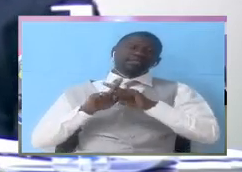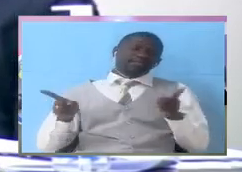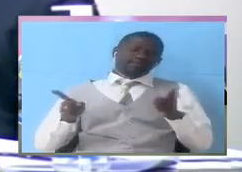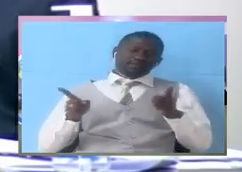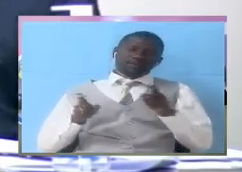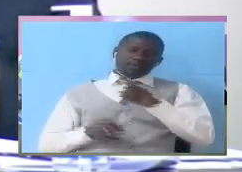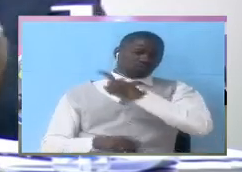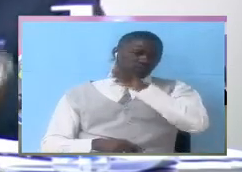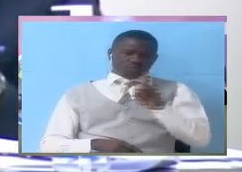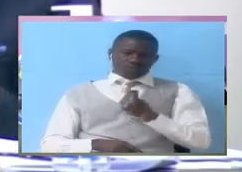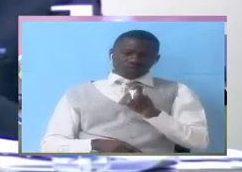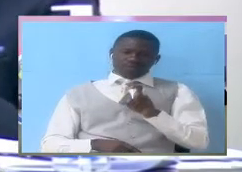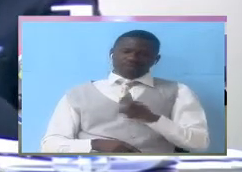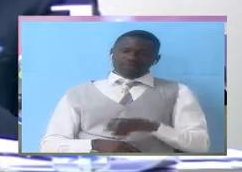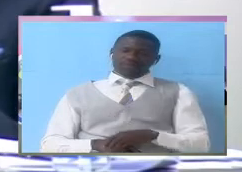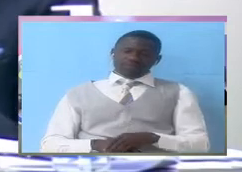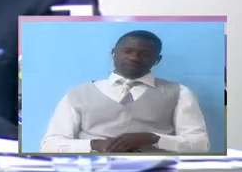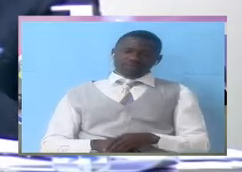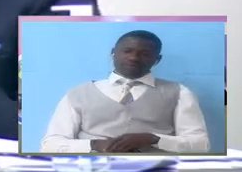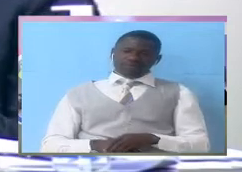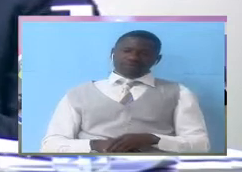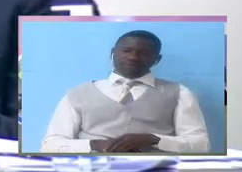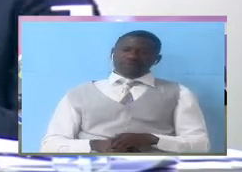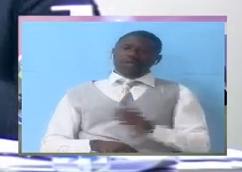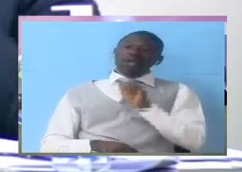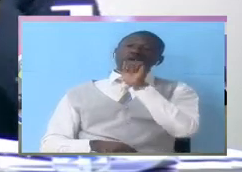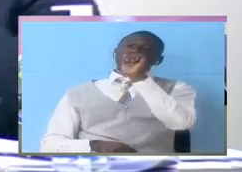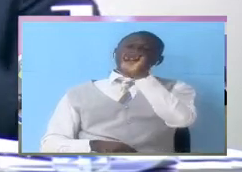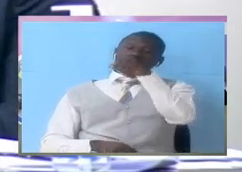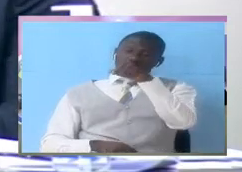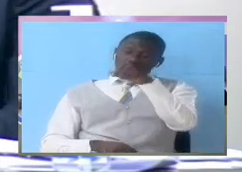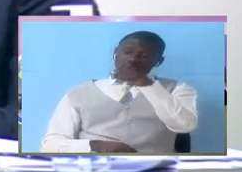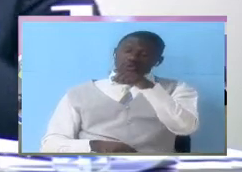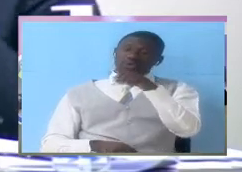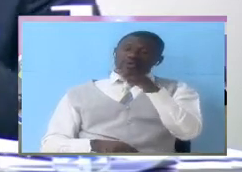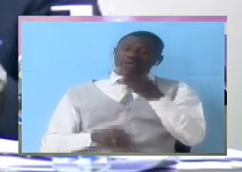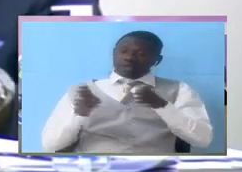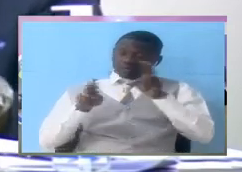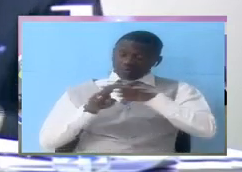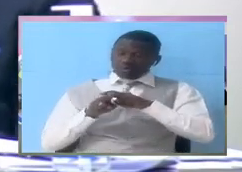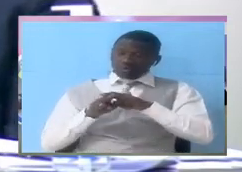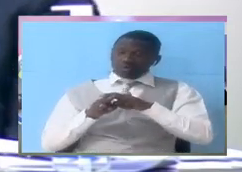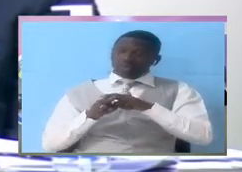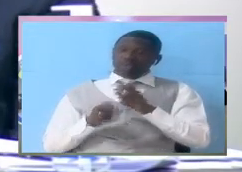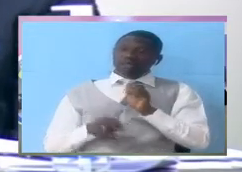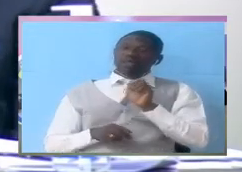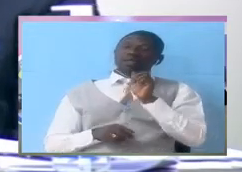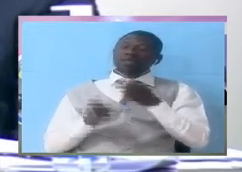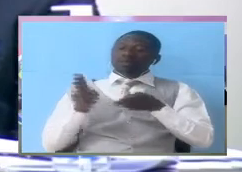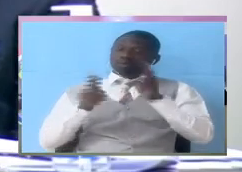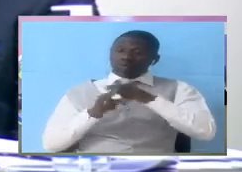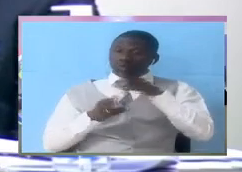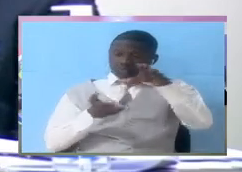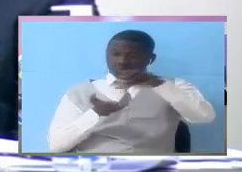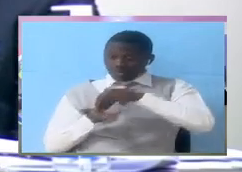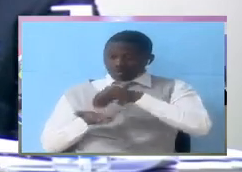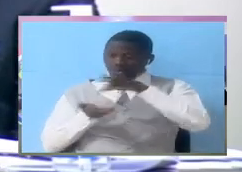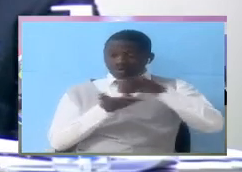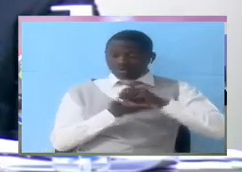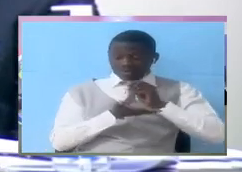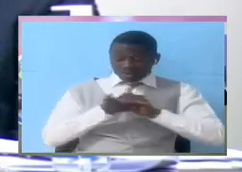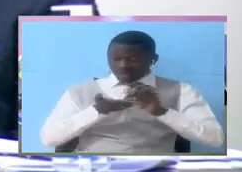outé. Your report. Yo, report that you compiled and submitted. Xibaar yi nga xamne mom nga binda